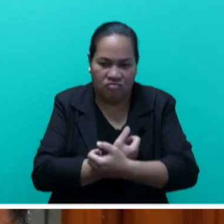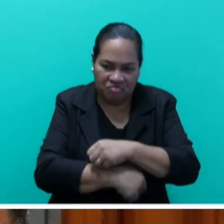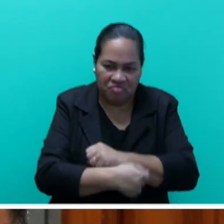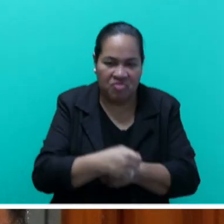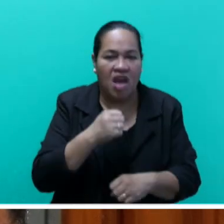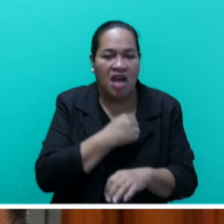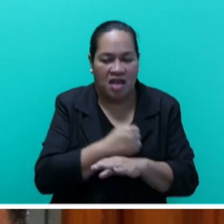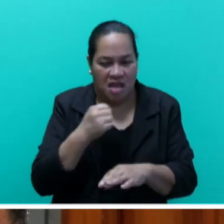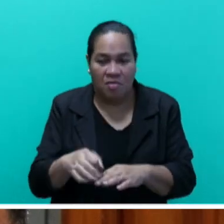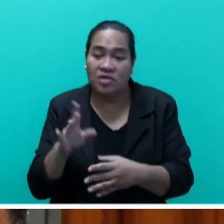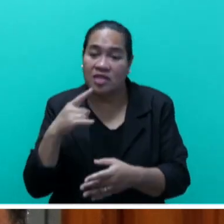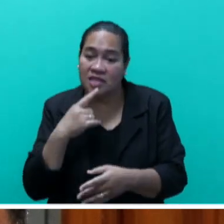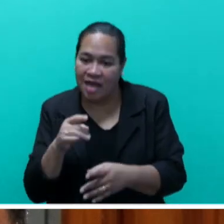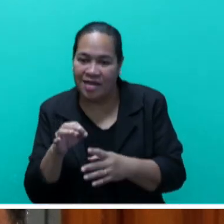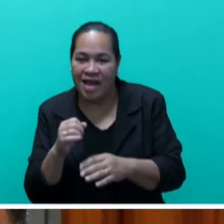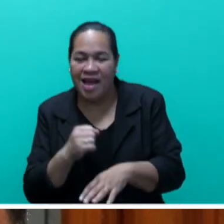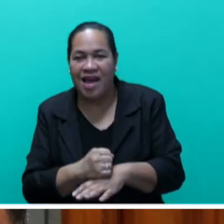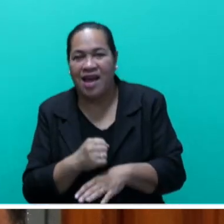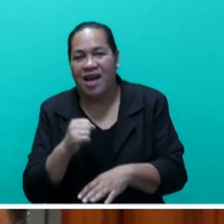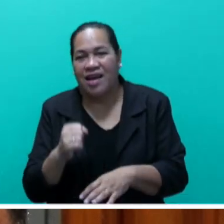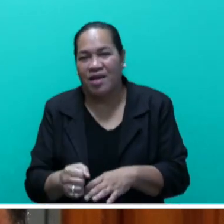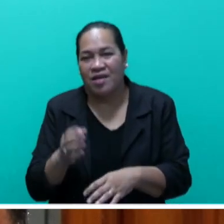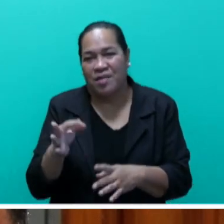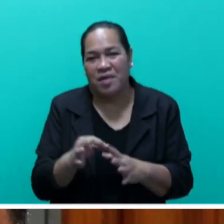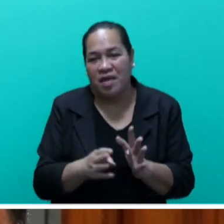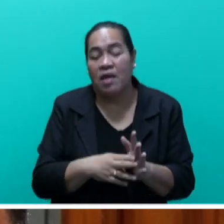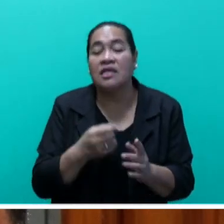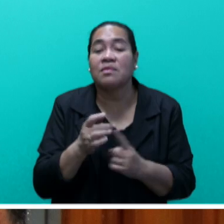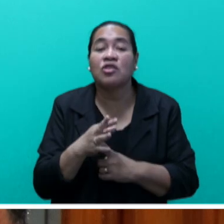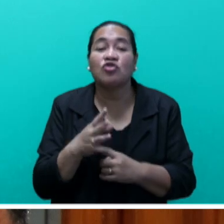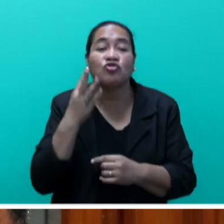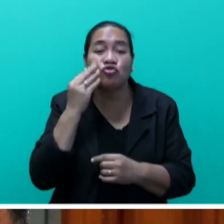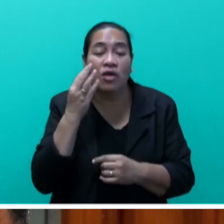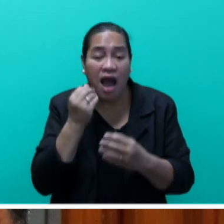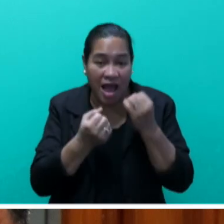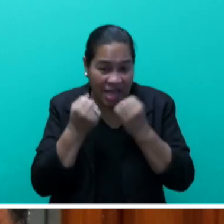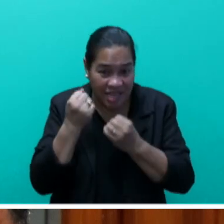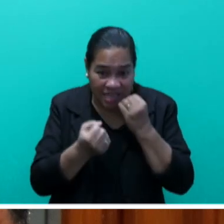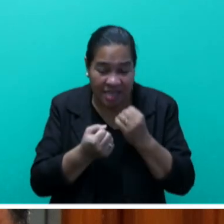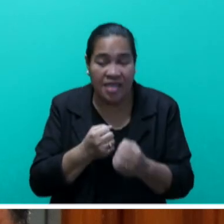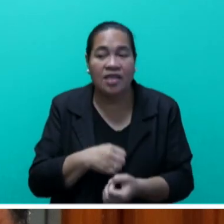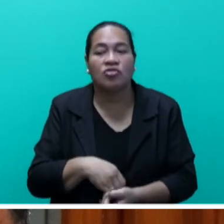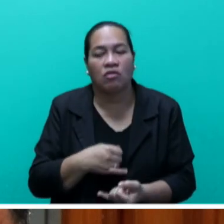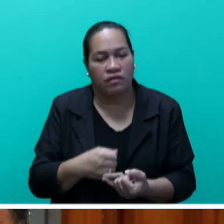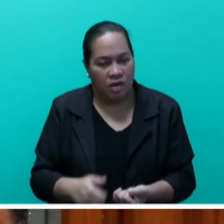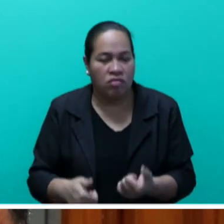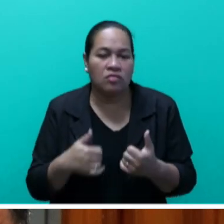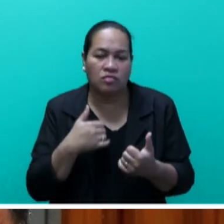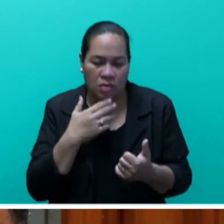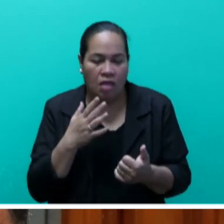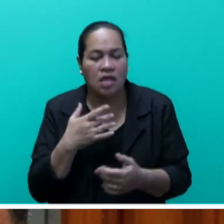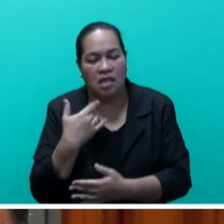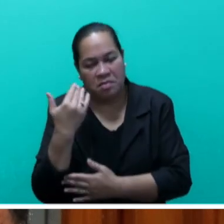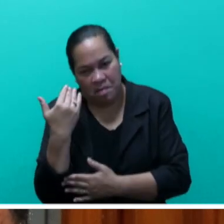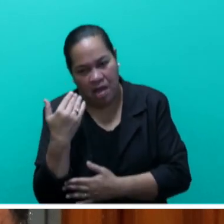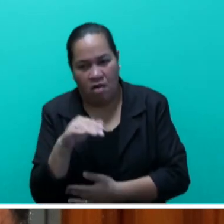Minister and the Minister for Economy, for their support to the sugar industry, which are very much, the rural areas are very much dependent on, the